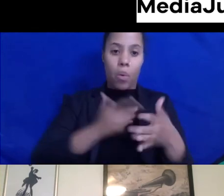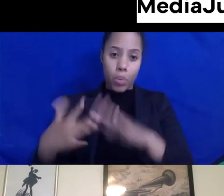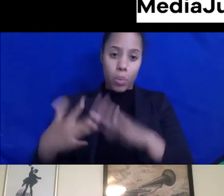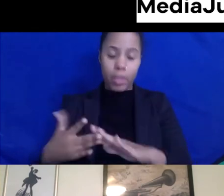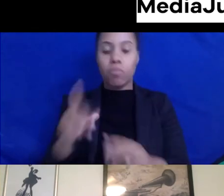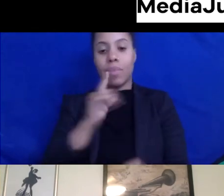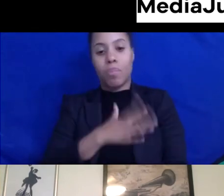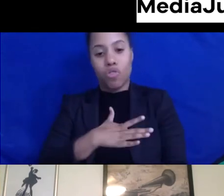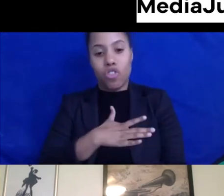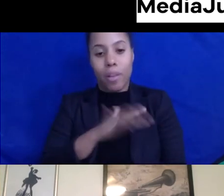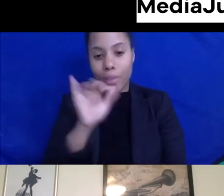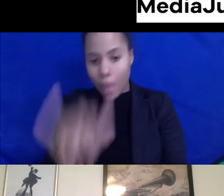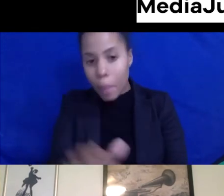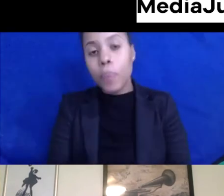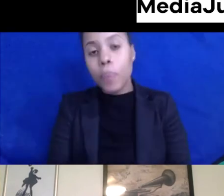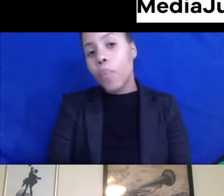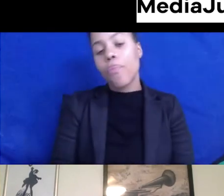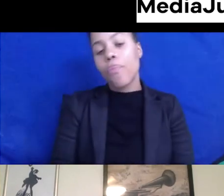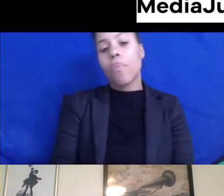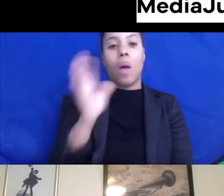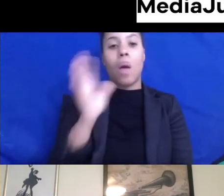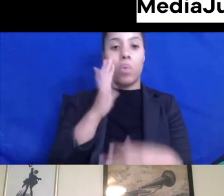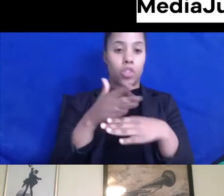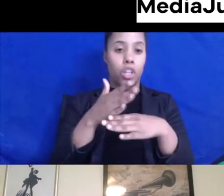to share my screen.